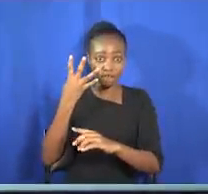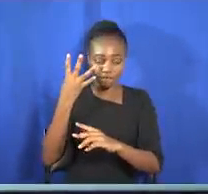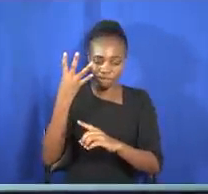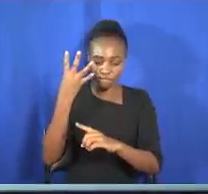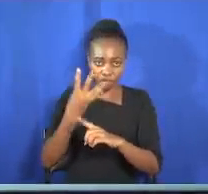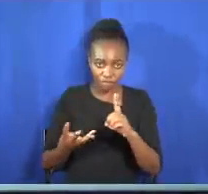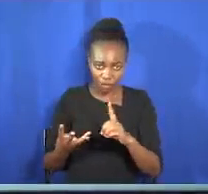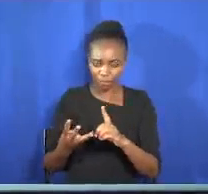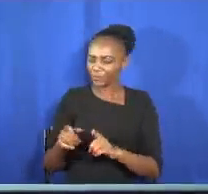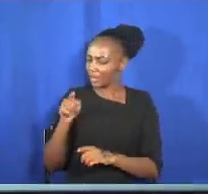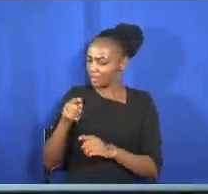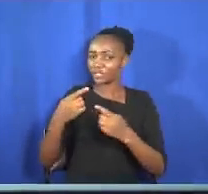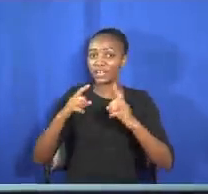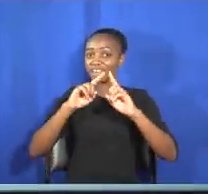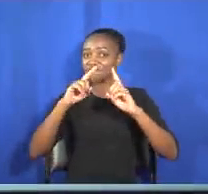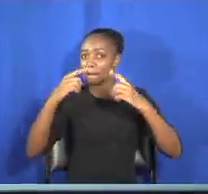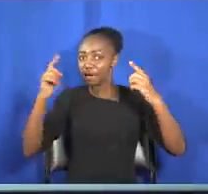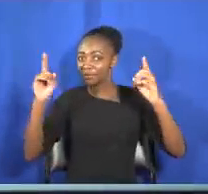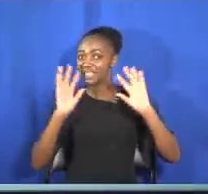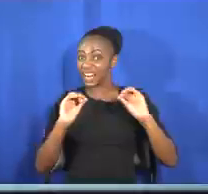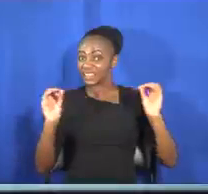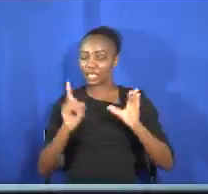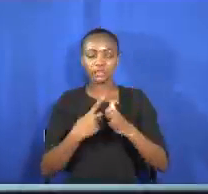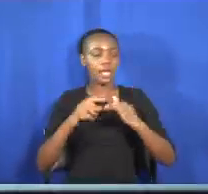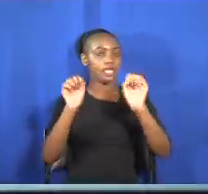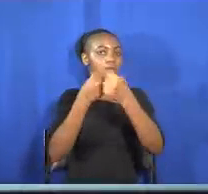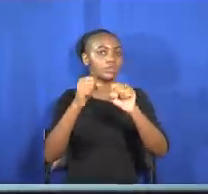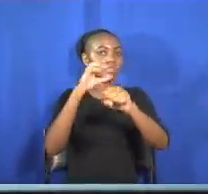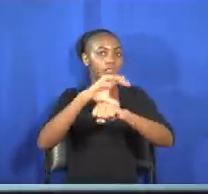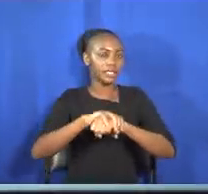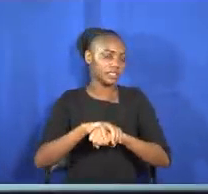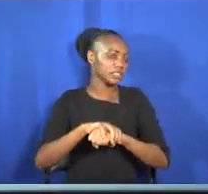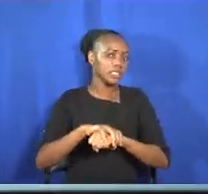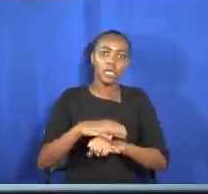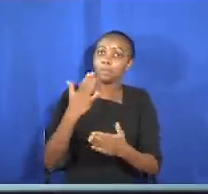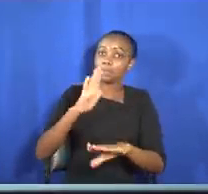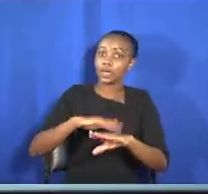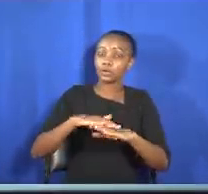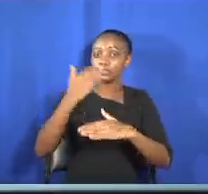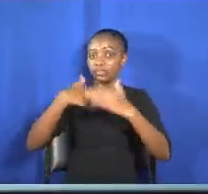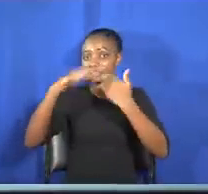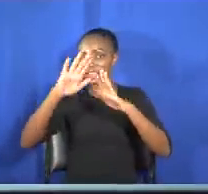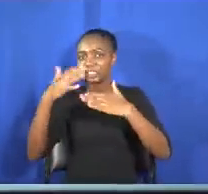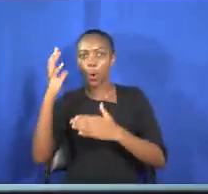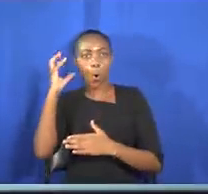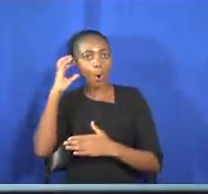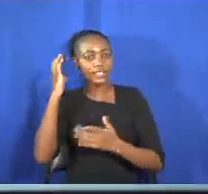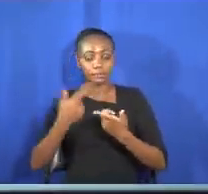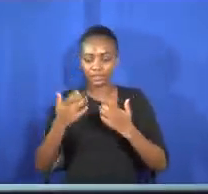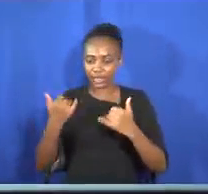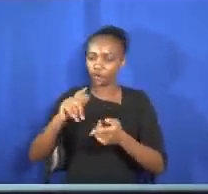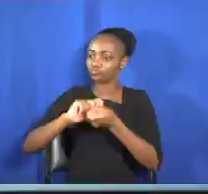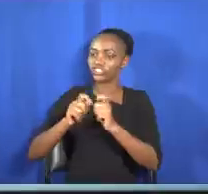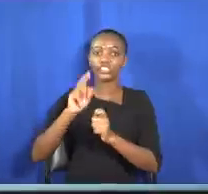they are very high-stake exams. That if you don't pass in this one, then you don't get a good life out there. You don't get a good course. But what are